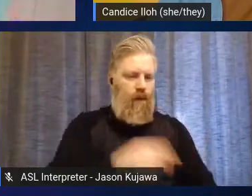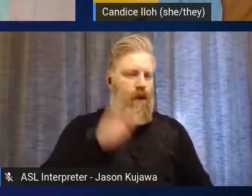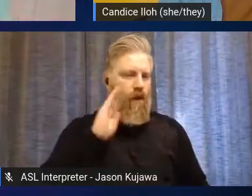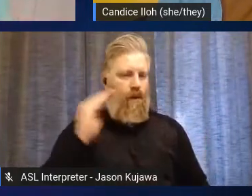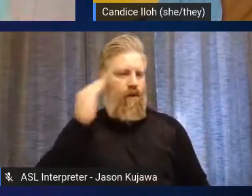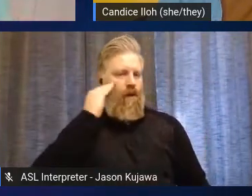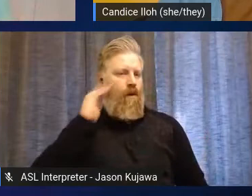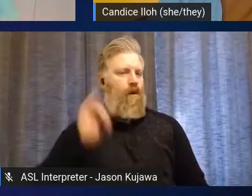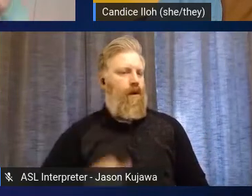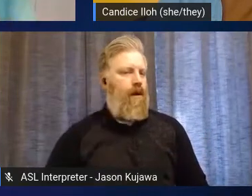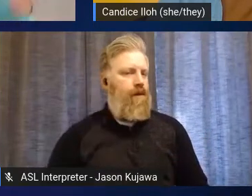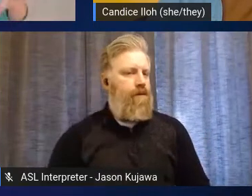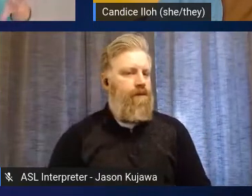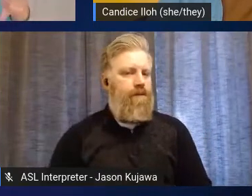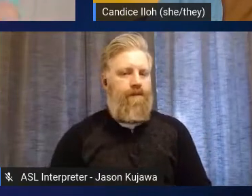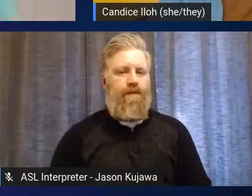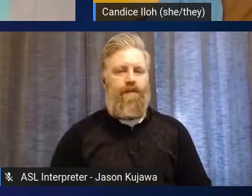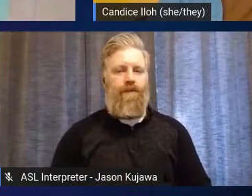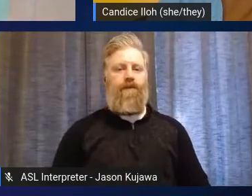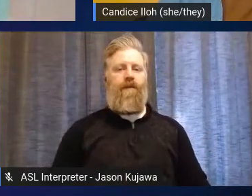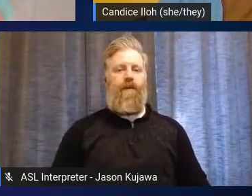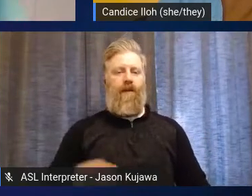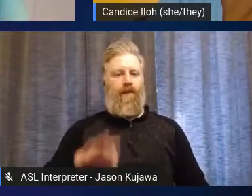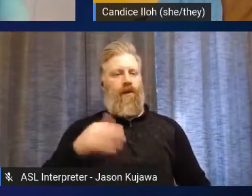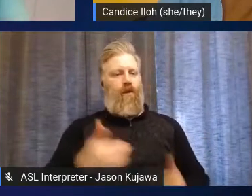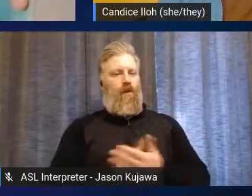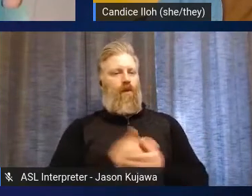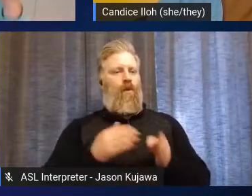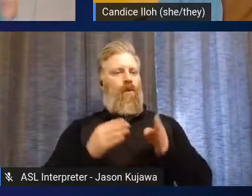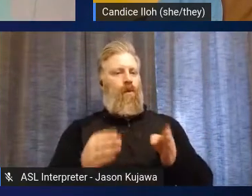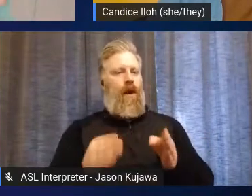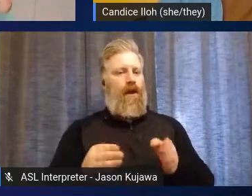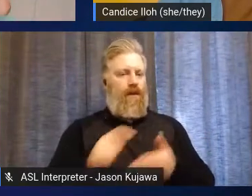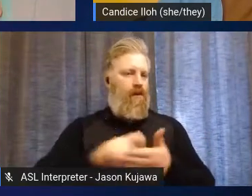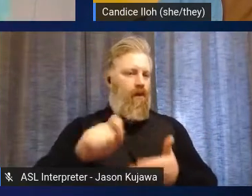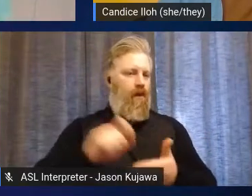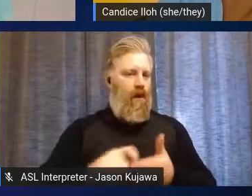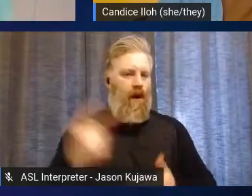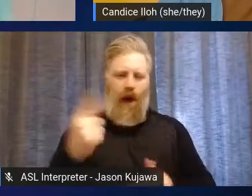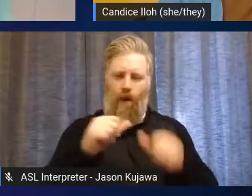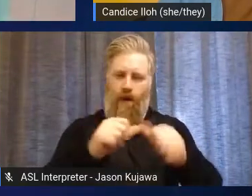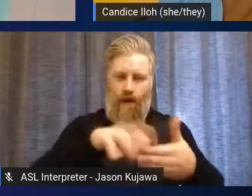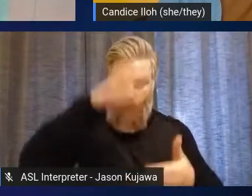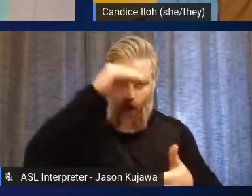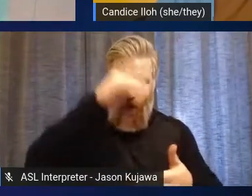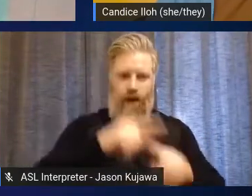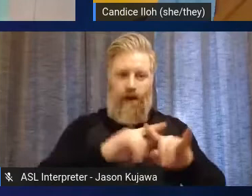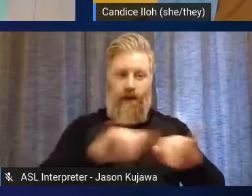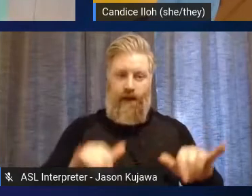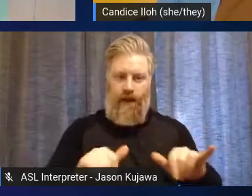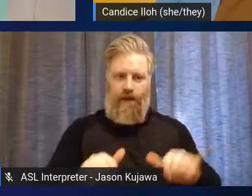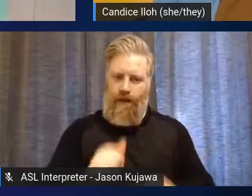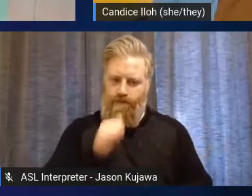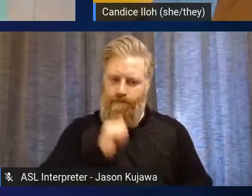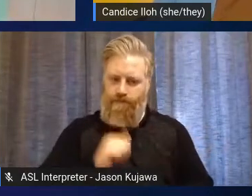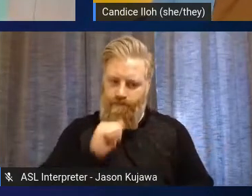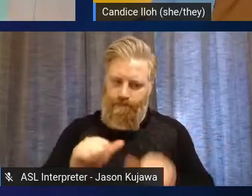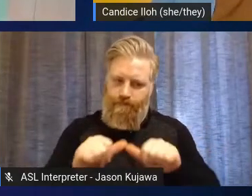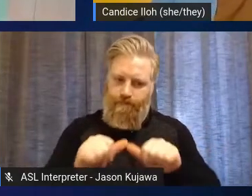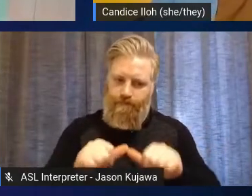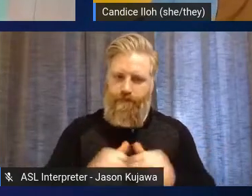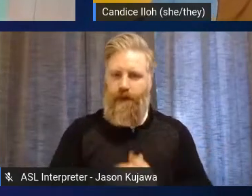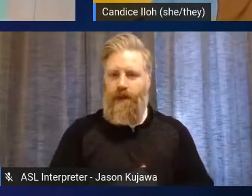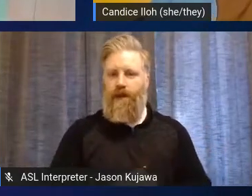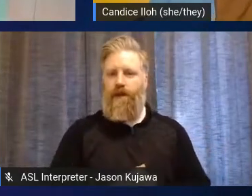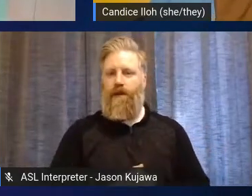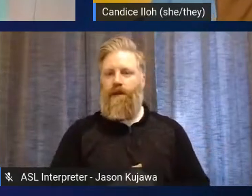ways of doing your craft. So always keep learning and also hold fast. And along those lines, I